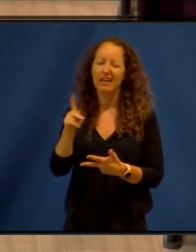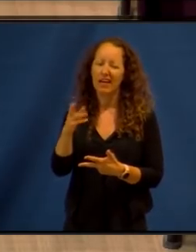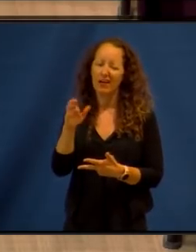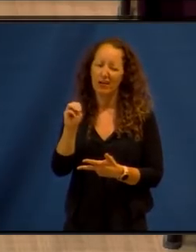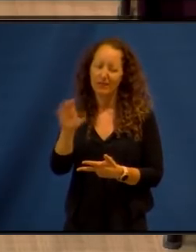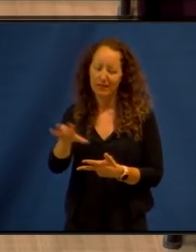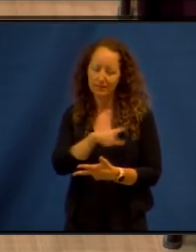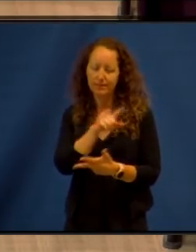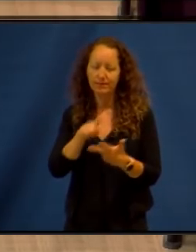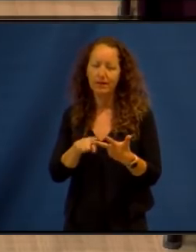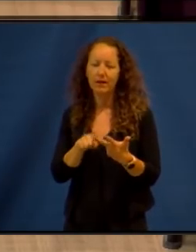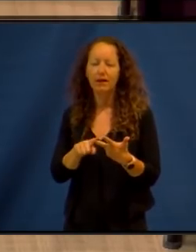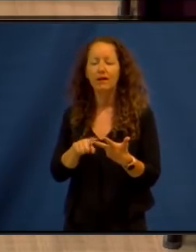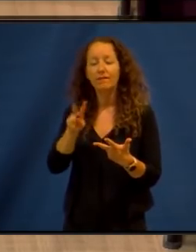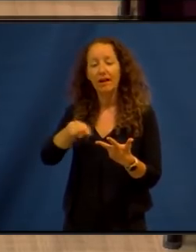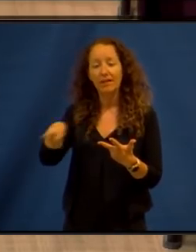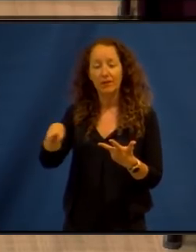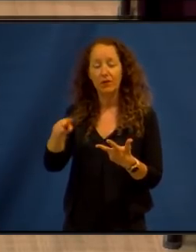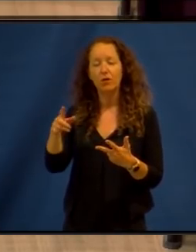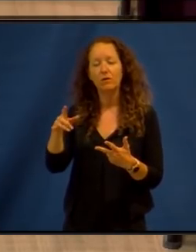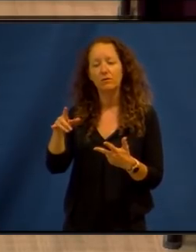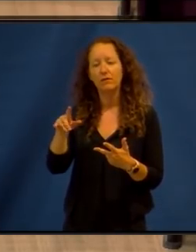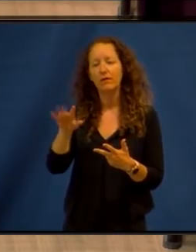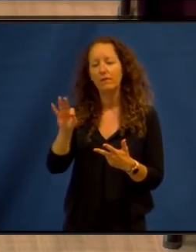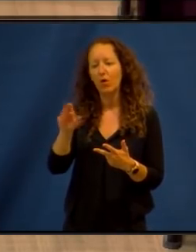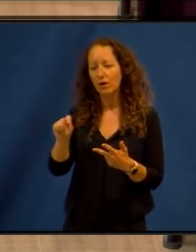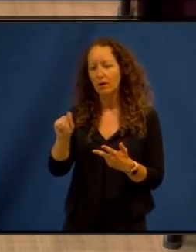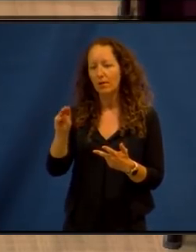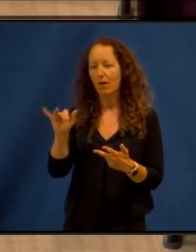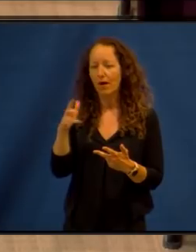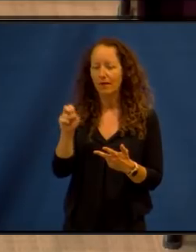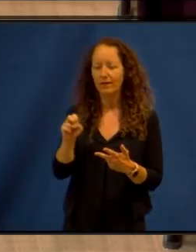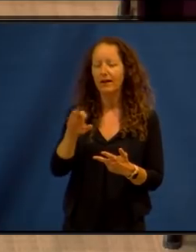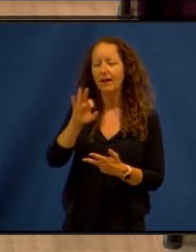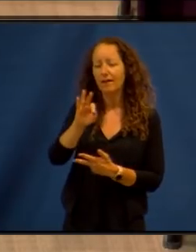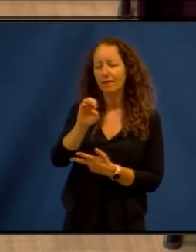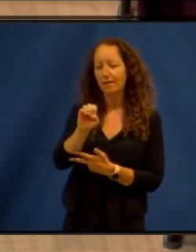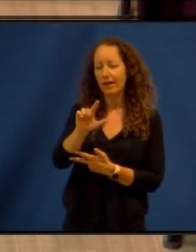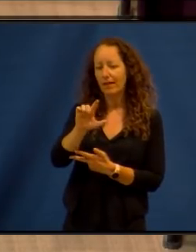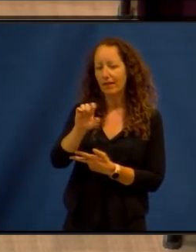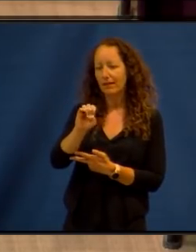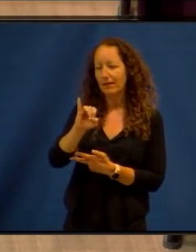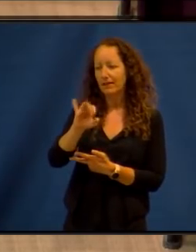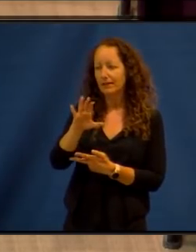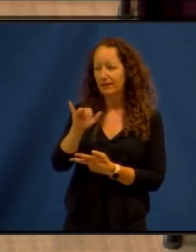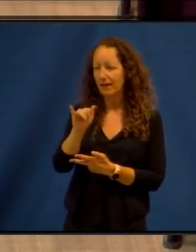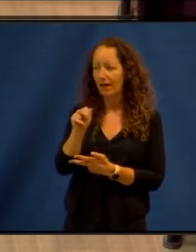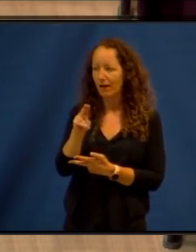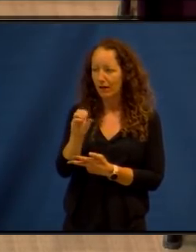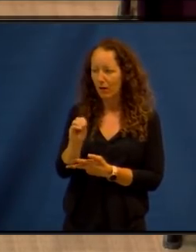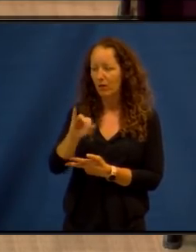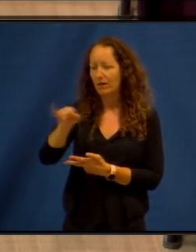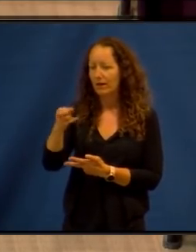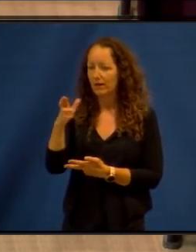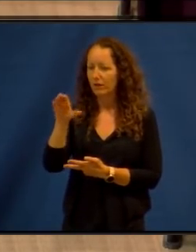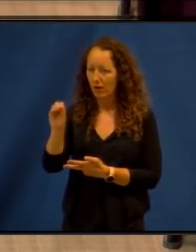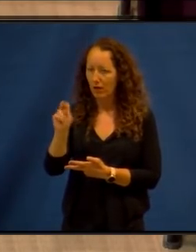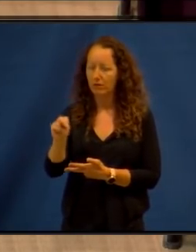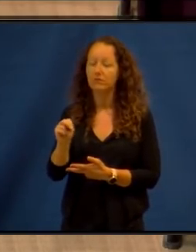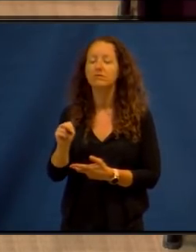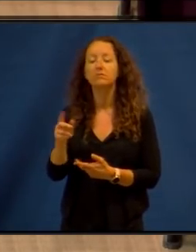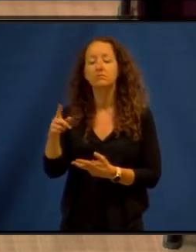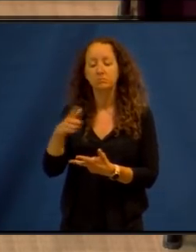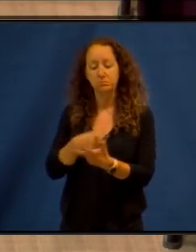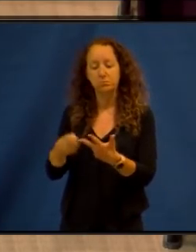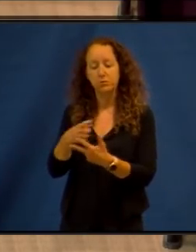So they're joining us back here again for the third time, the third press conference in which they've been involved as well. We're going to